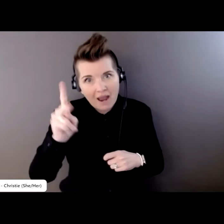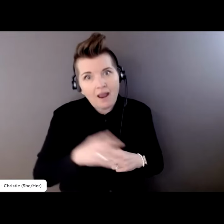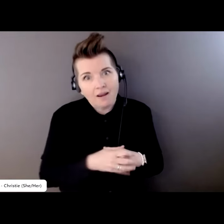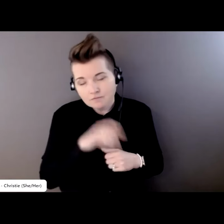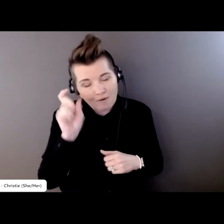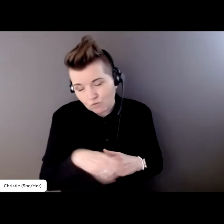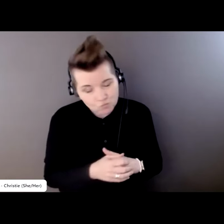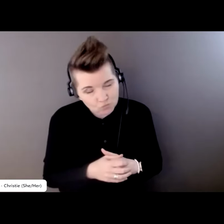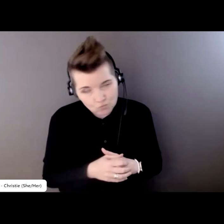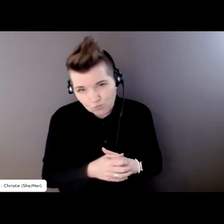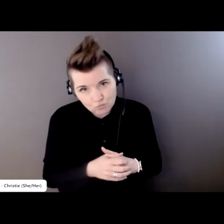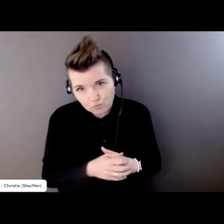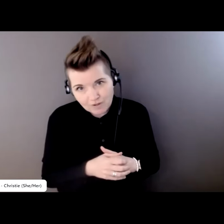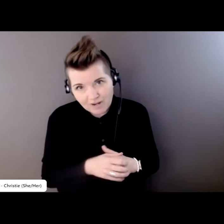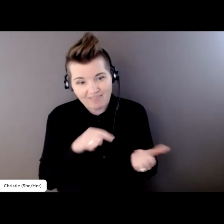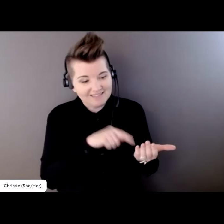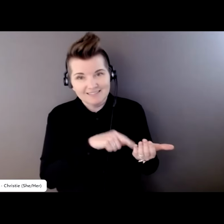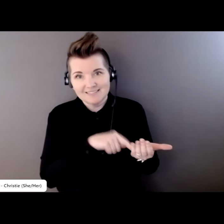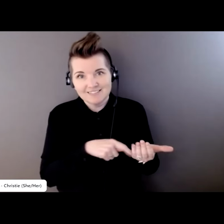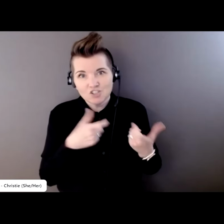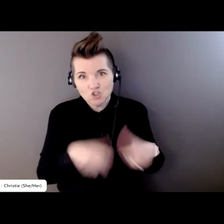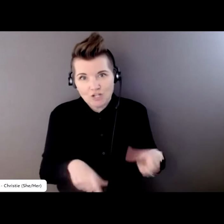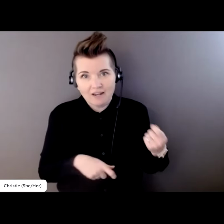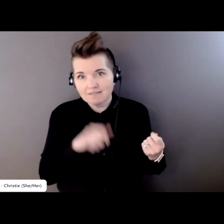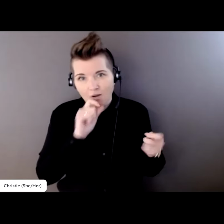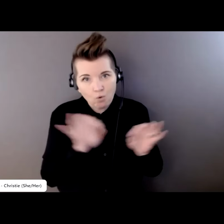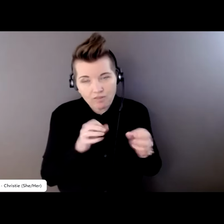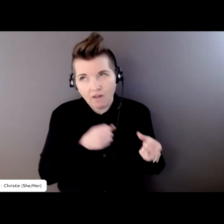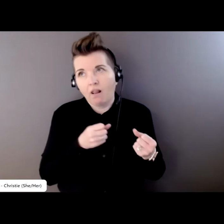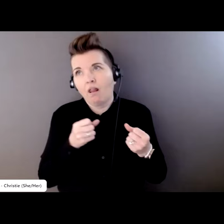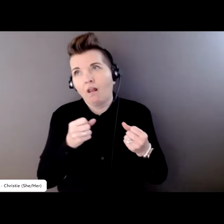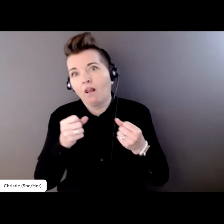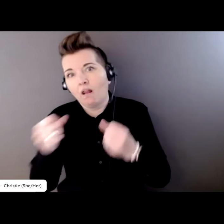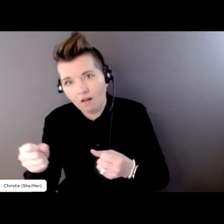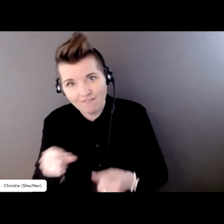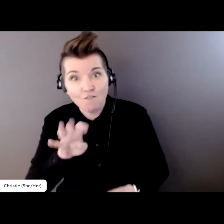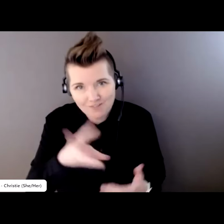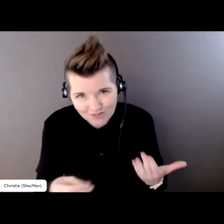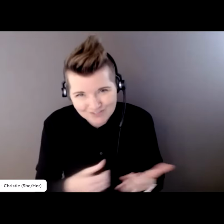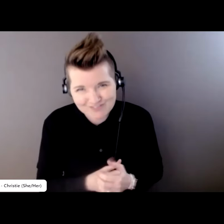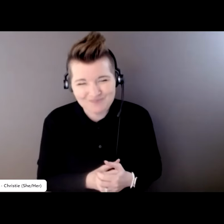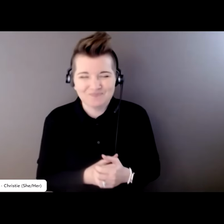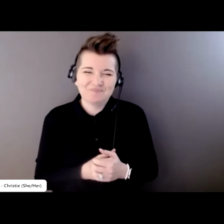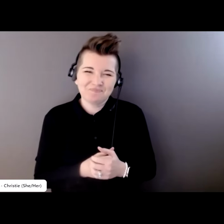have to be worth a drive. So that's just the one other thing that I'll add to that